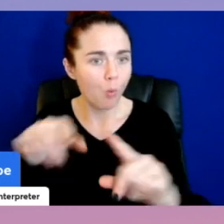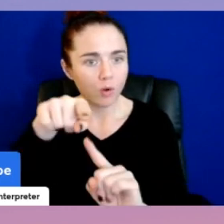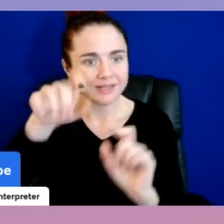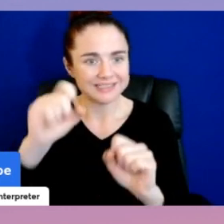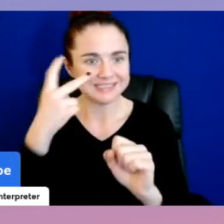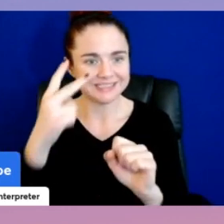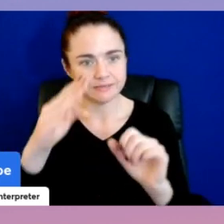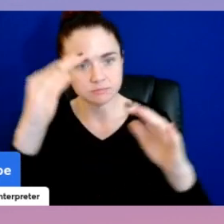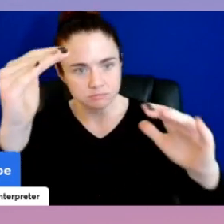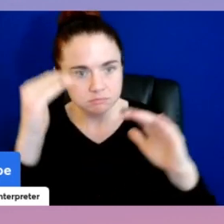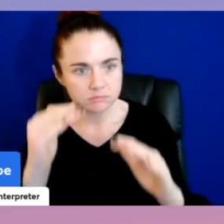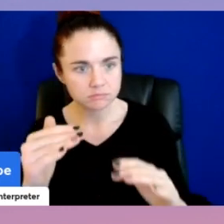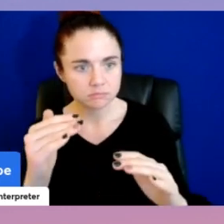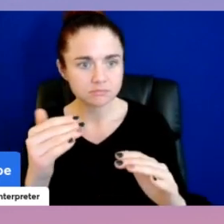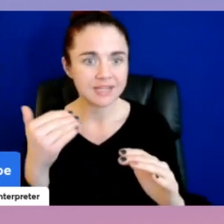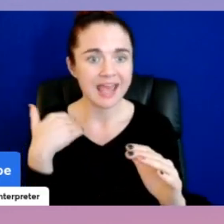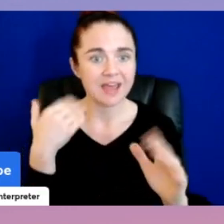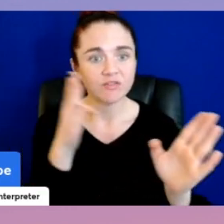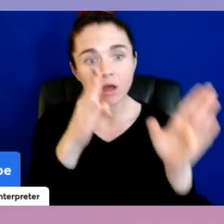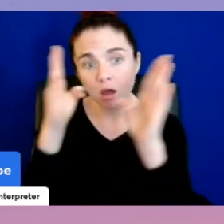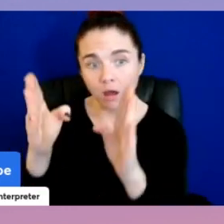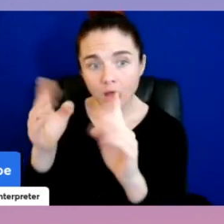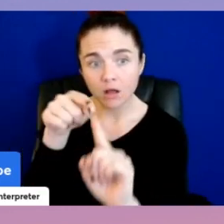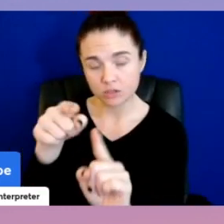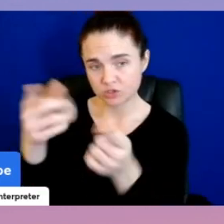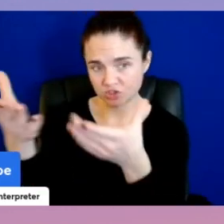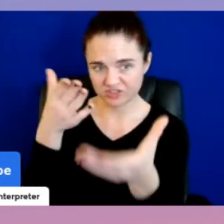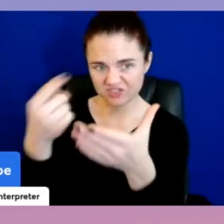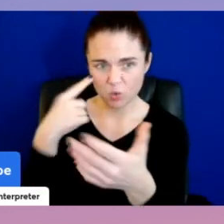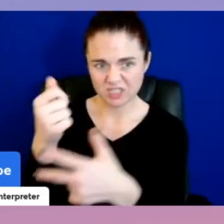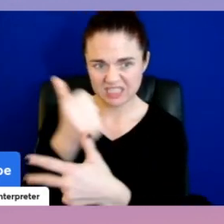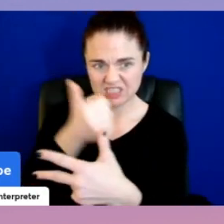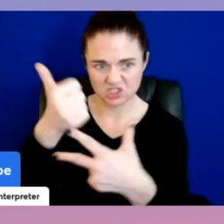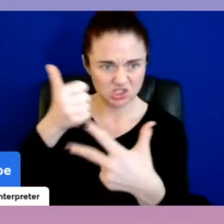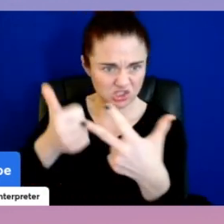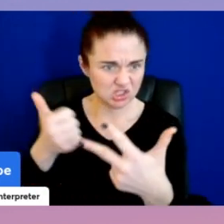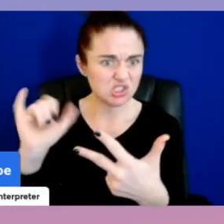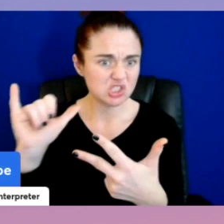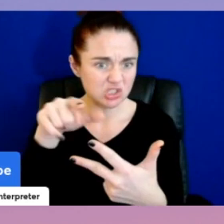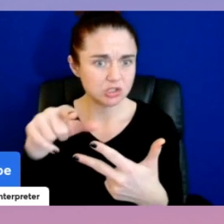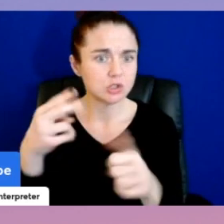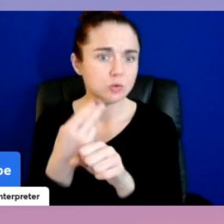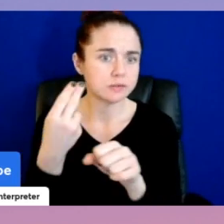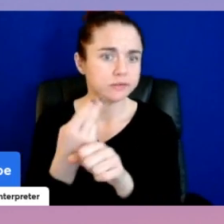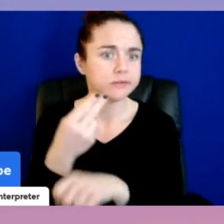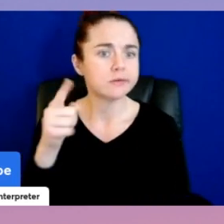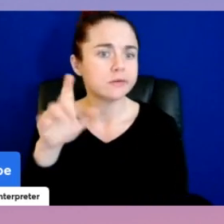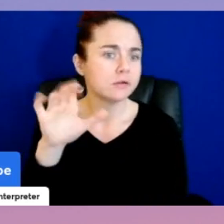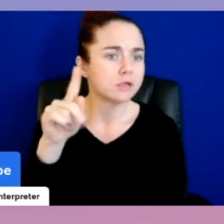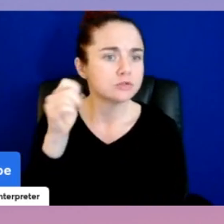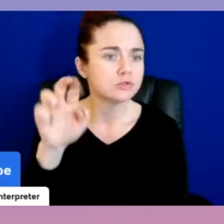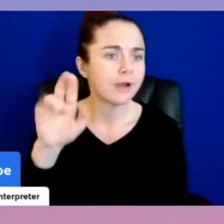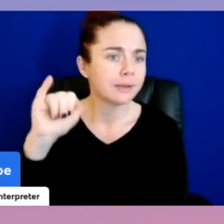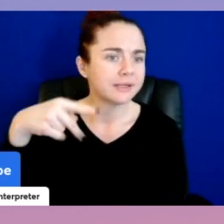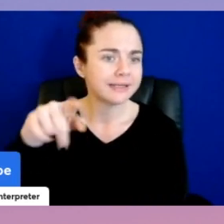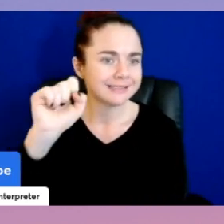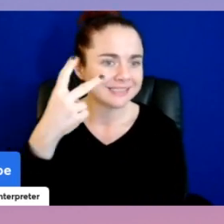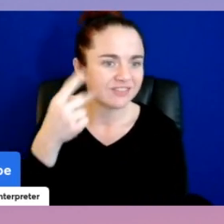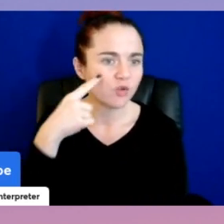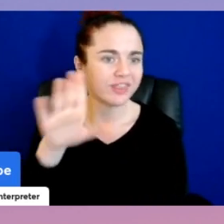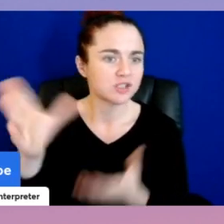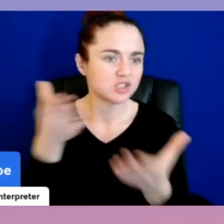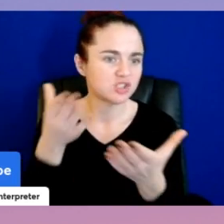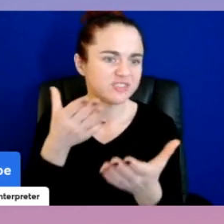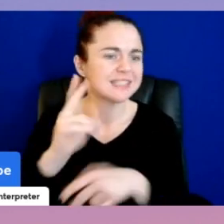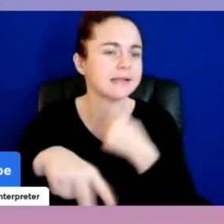And of course, we have services for each one of those pods, and they're using cluster IP for their service